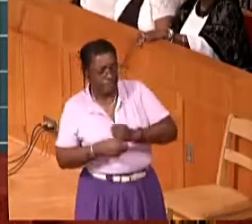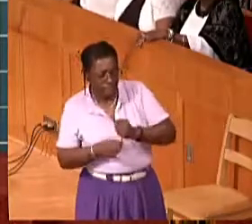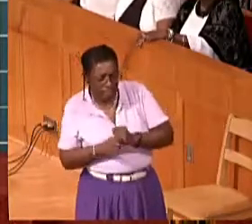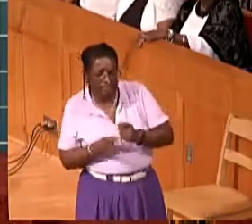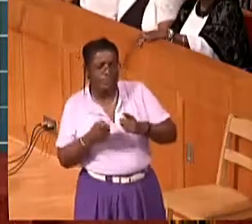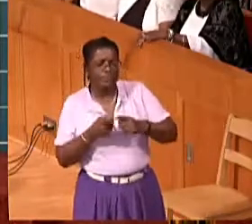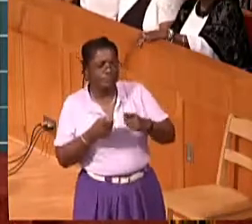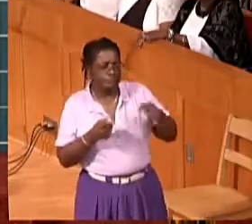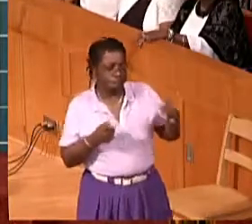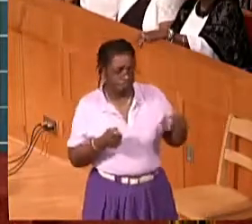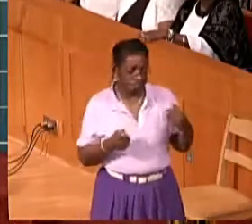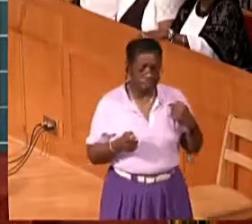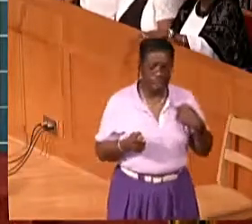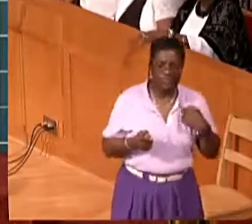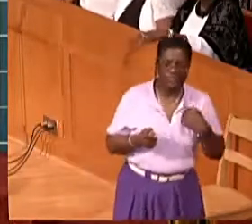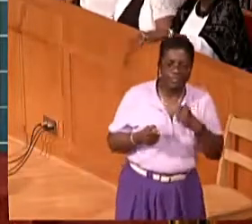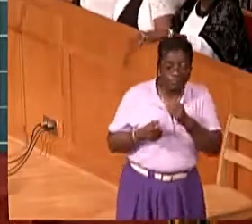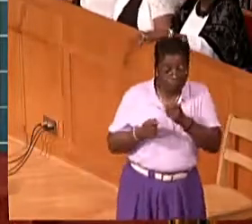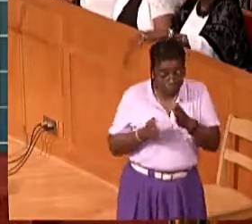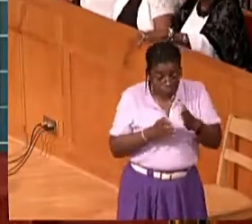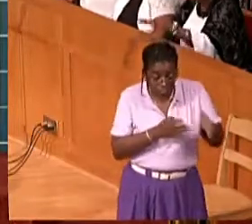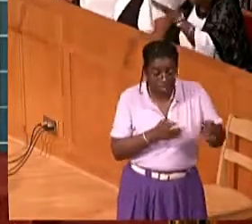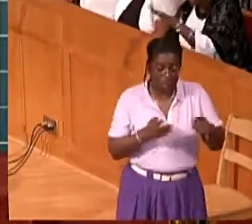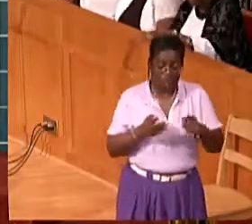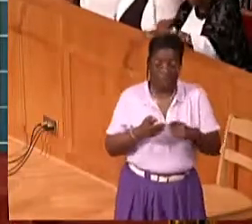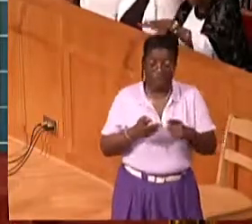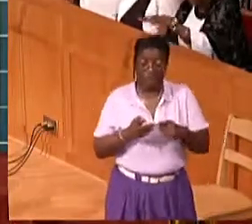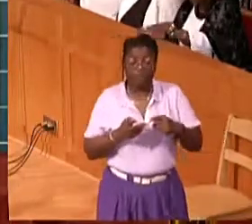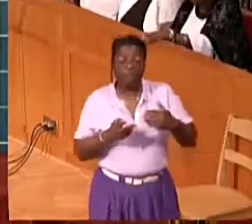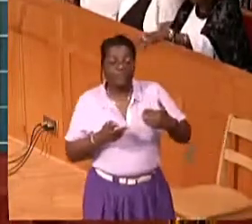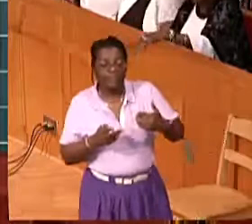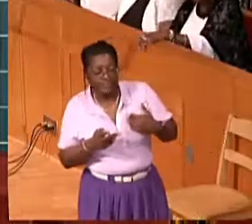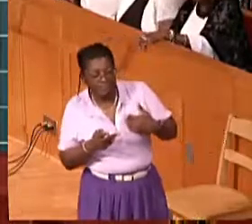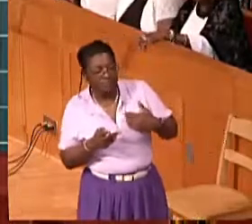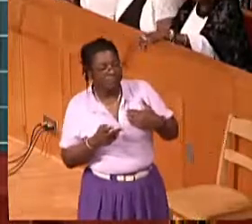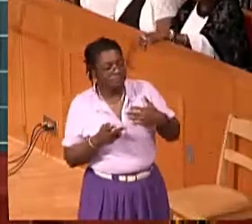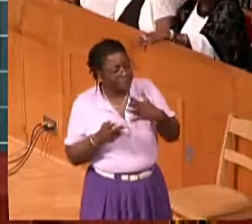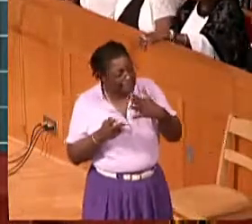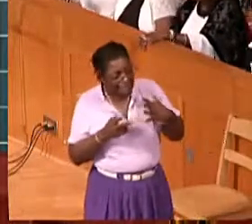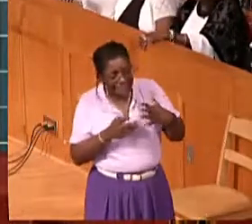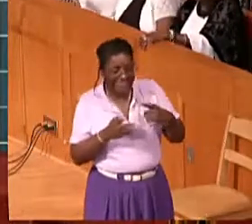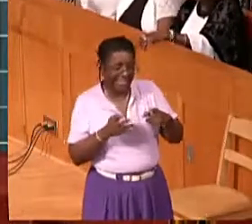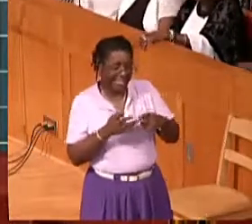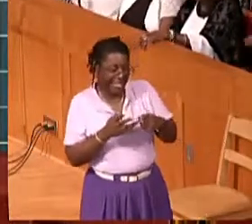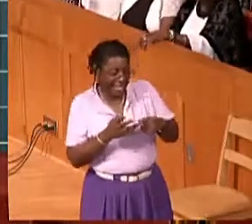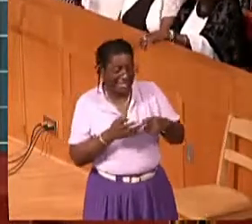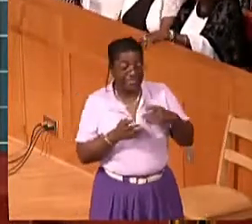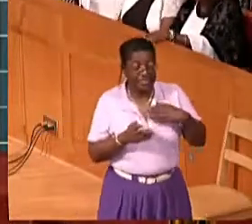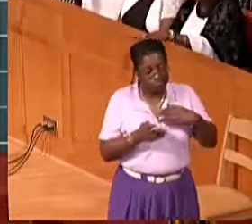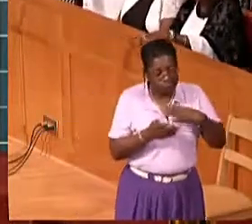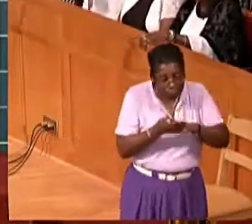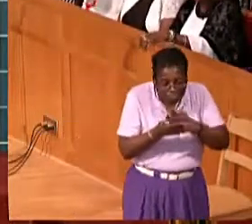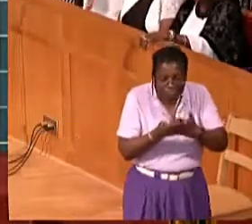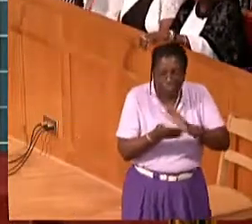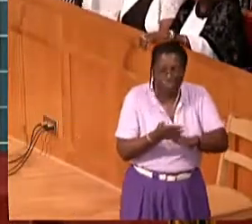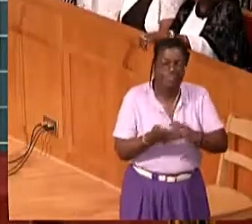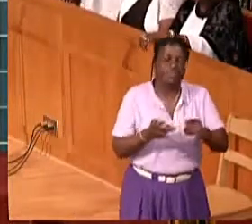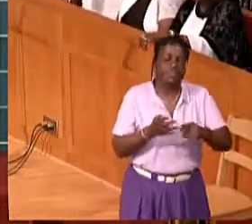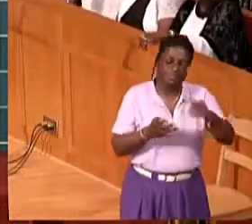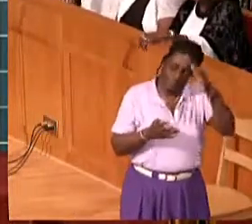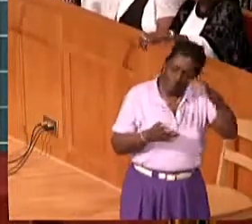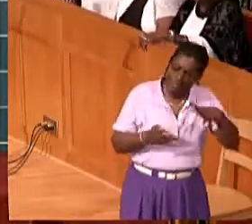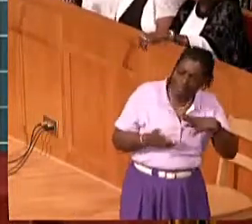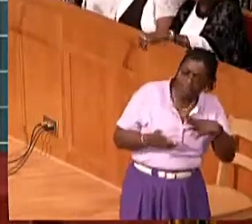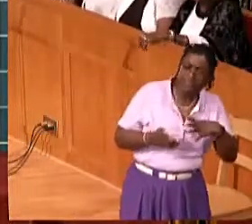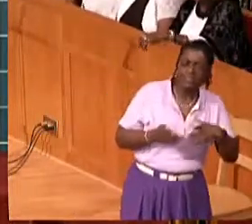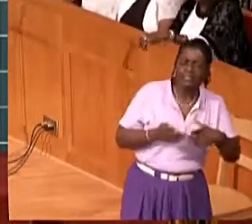baby brother can cook like Chef Boyardee. And I can't do nothing. Have I got a witness here? Some of y'all gonna help me here?